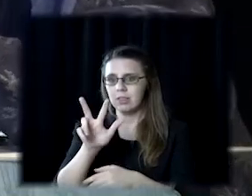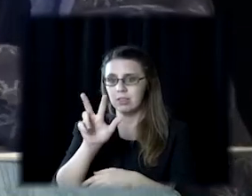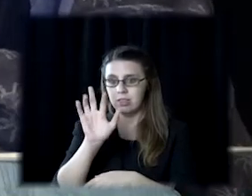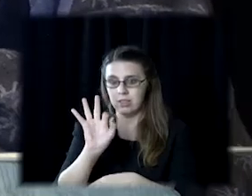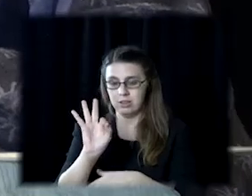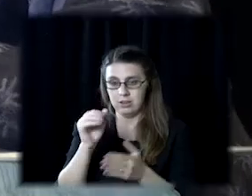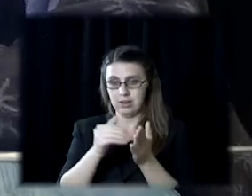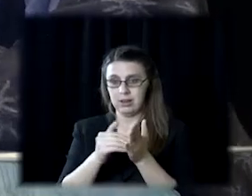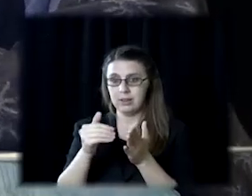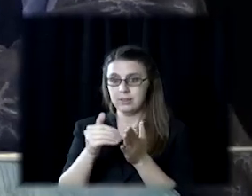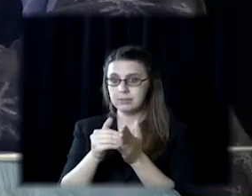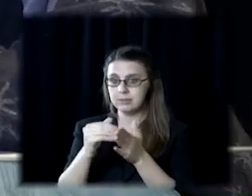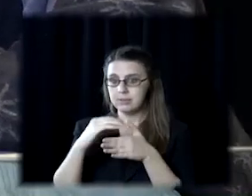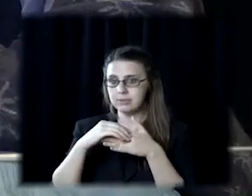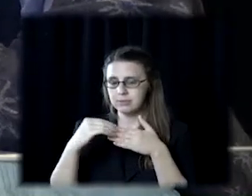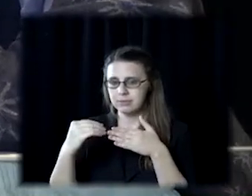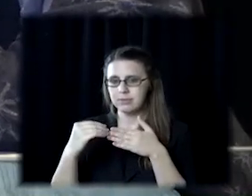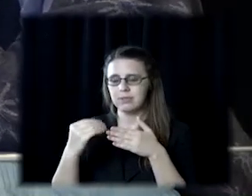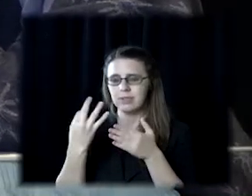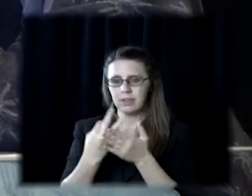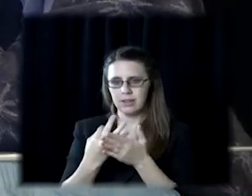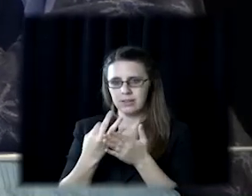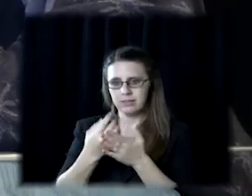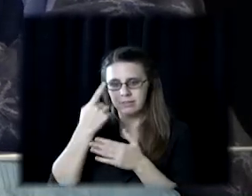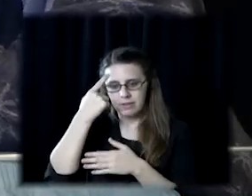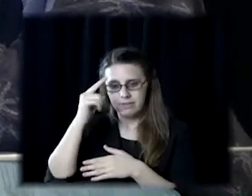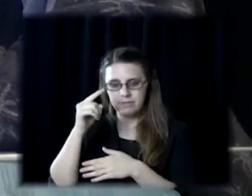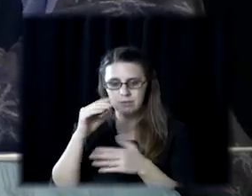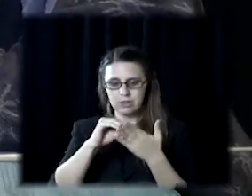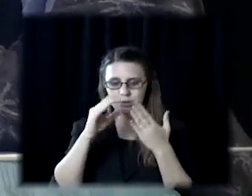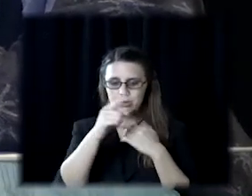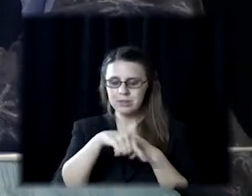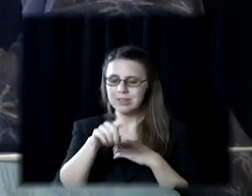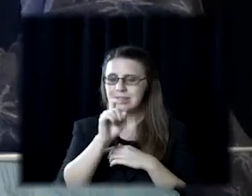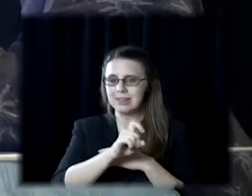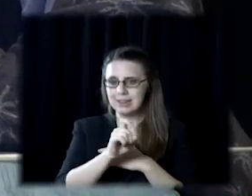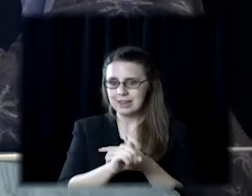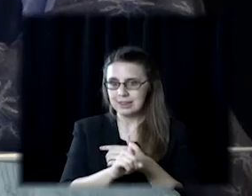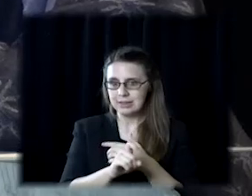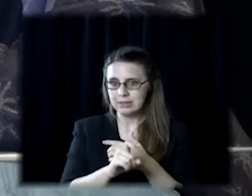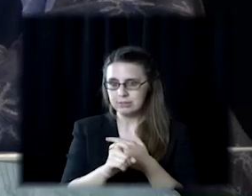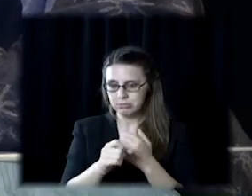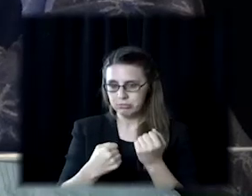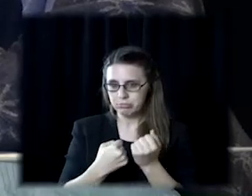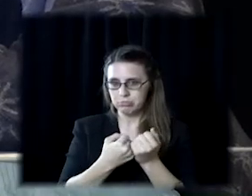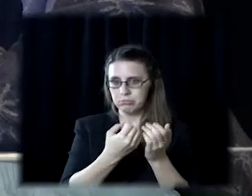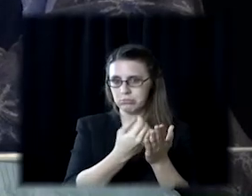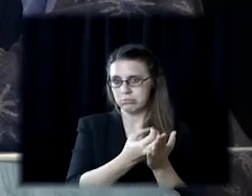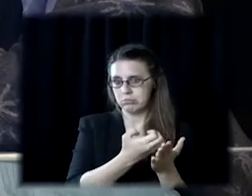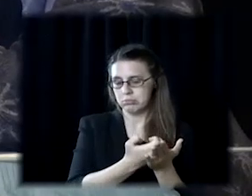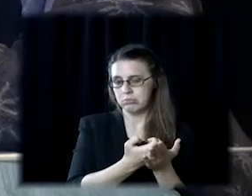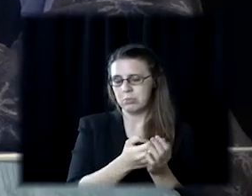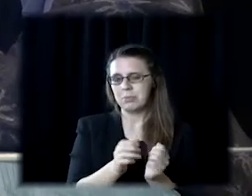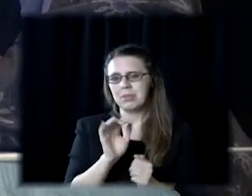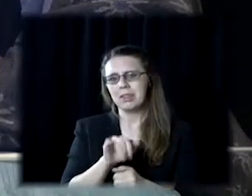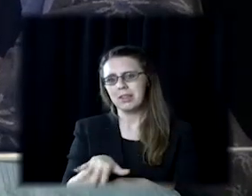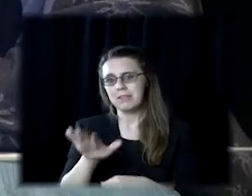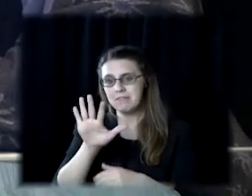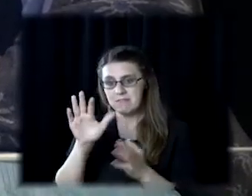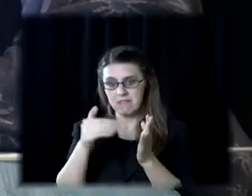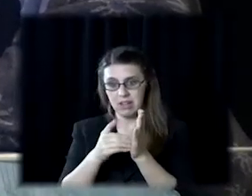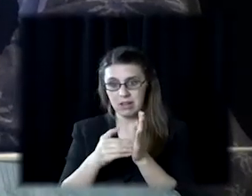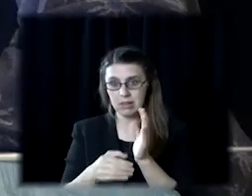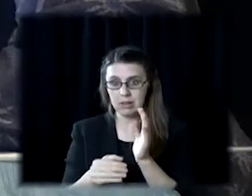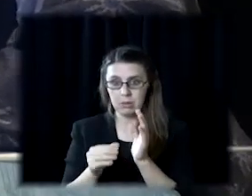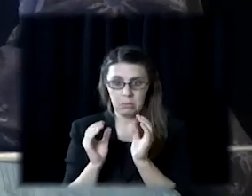million fund for needs-tested students, equivalent to 5,000 or more full-year tuitions, and that's in the